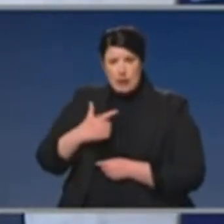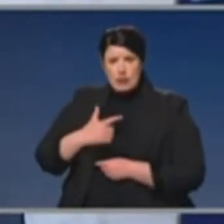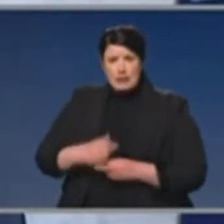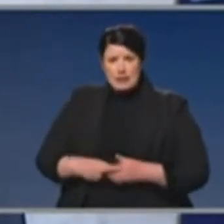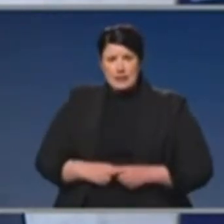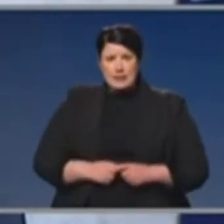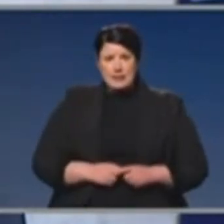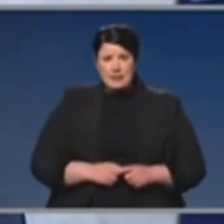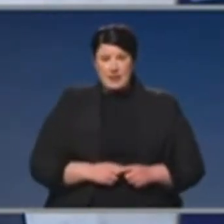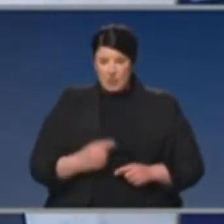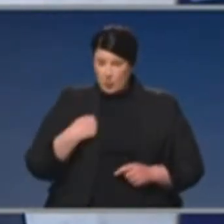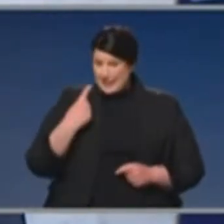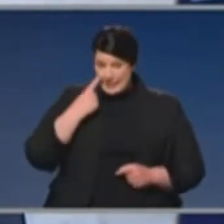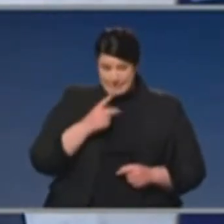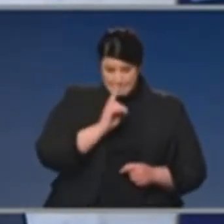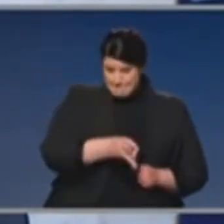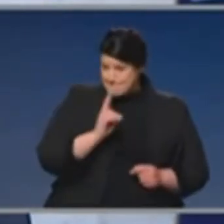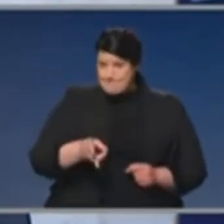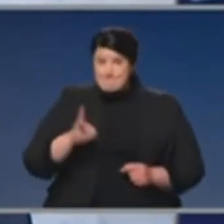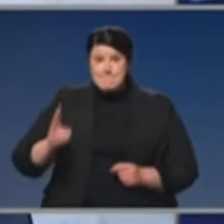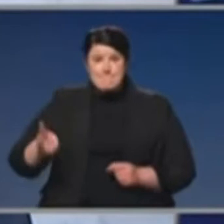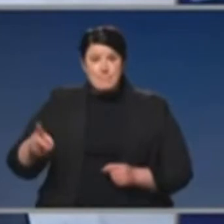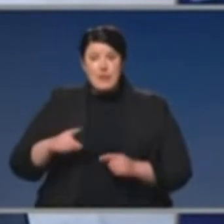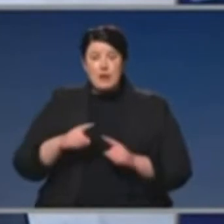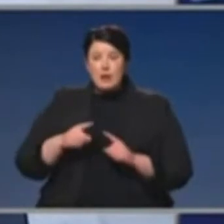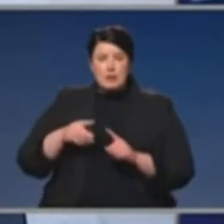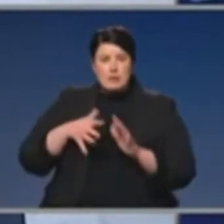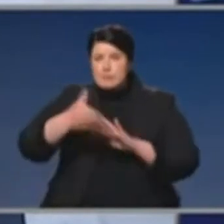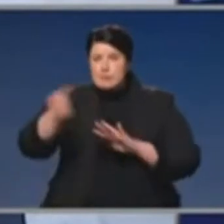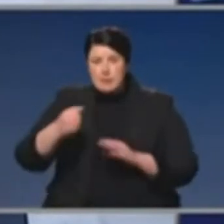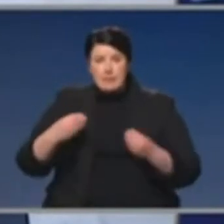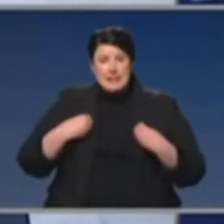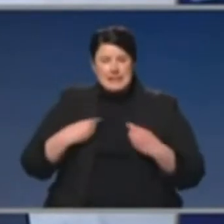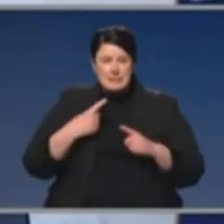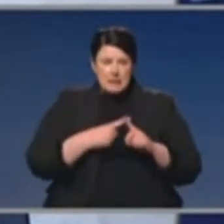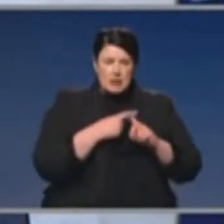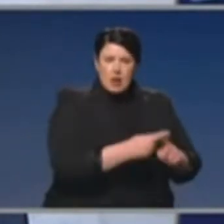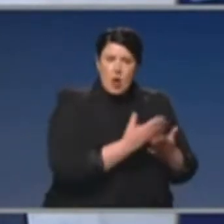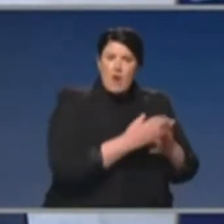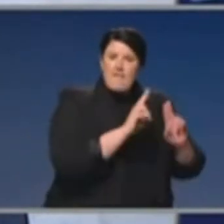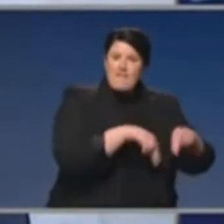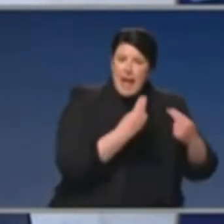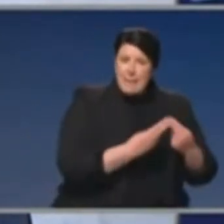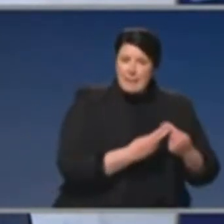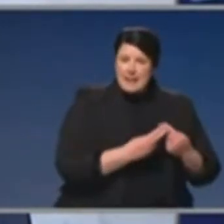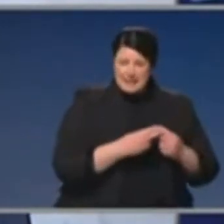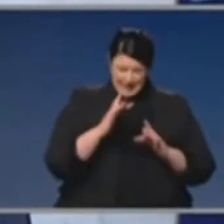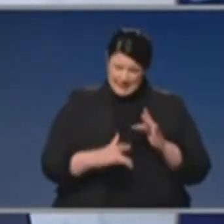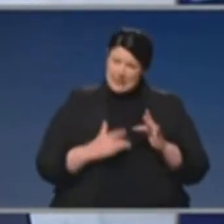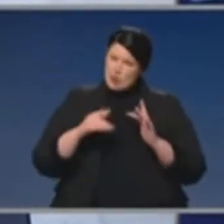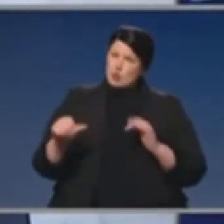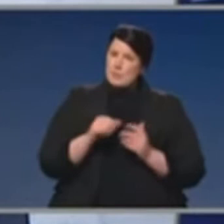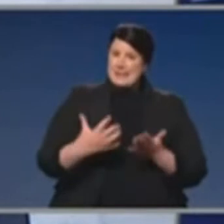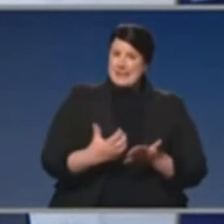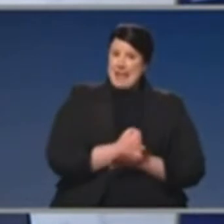that we're seeing on all sorts of businesses but families as well, what should be a safe environment is